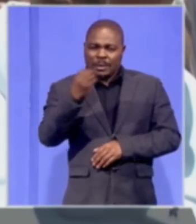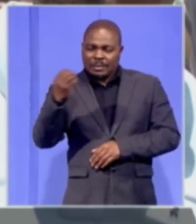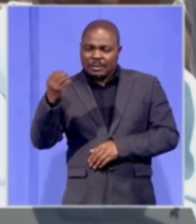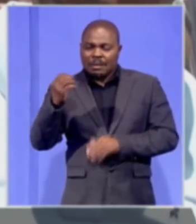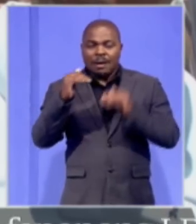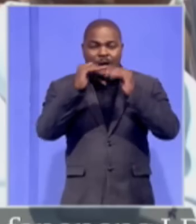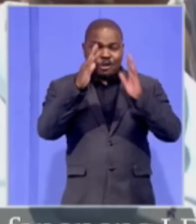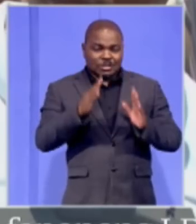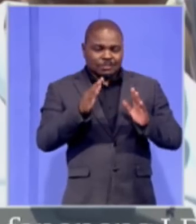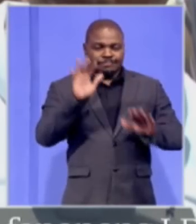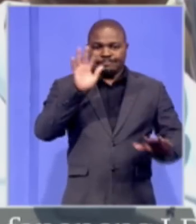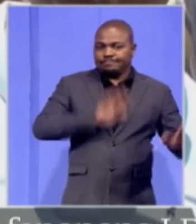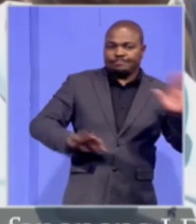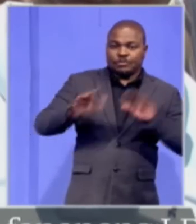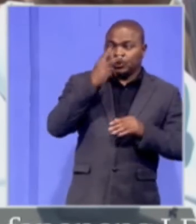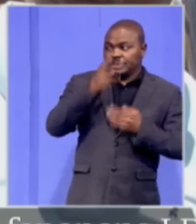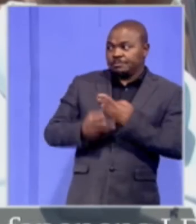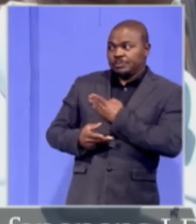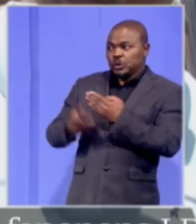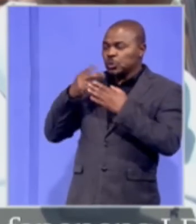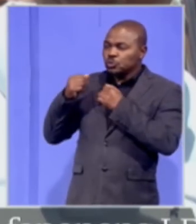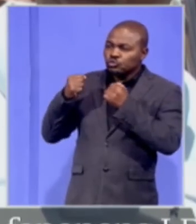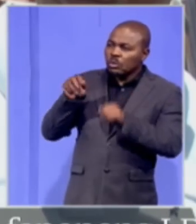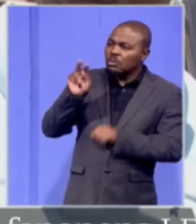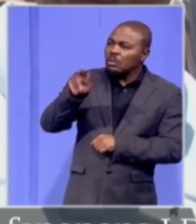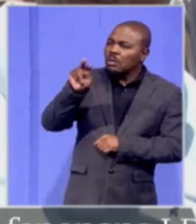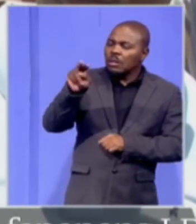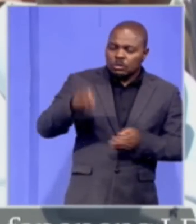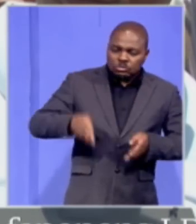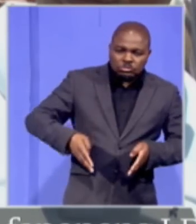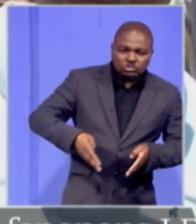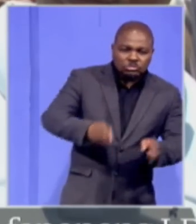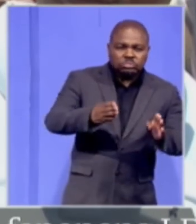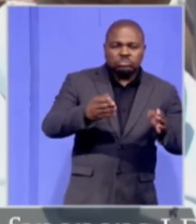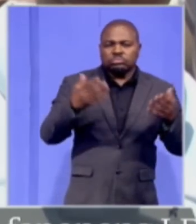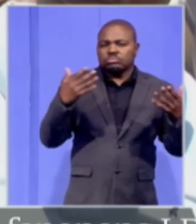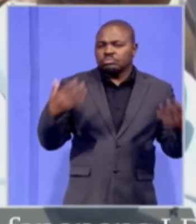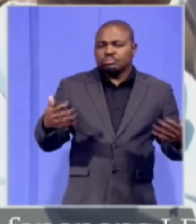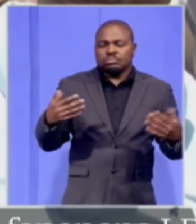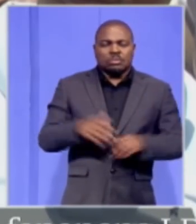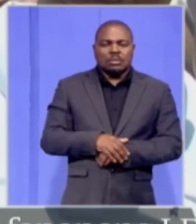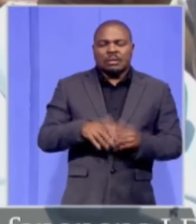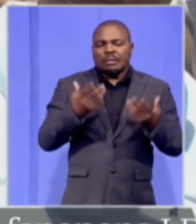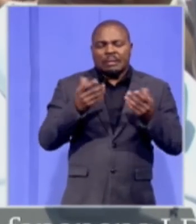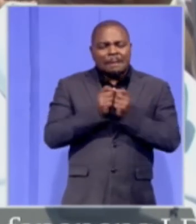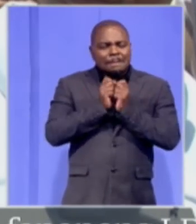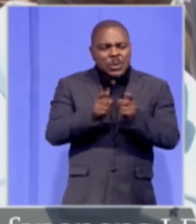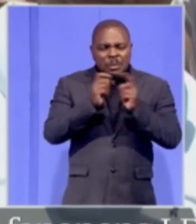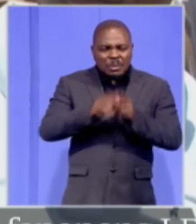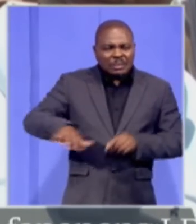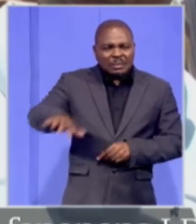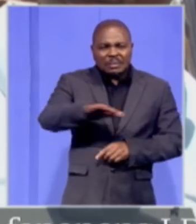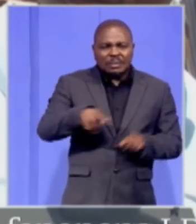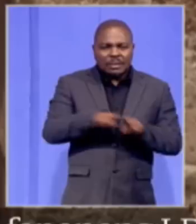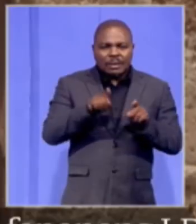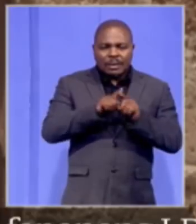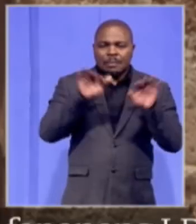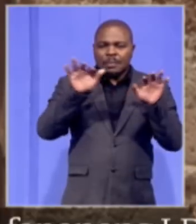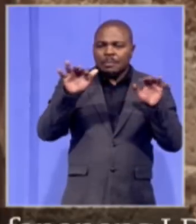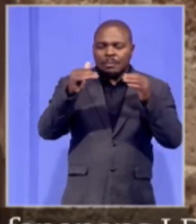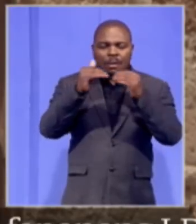affected. As you can see as you drive along the roads, the zincs are just lying all over to show that people do not have